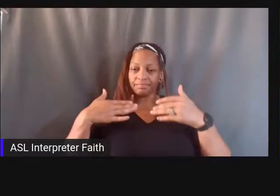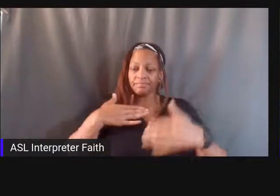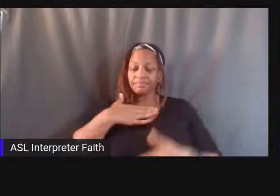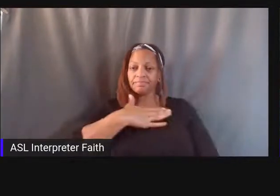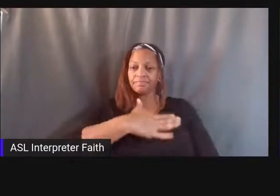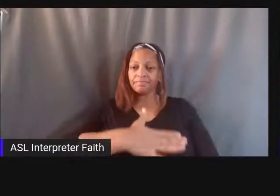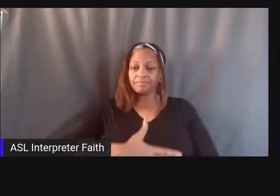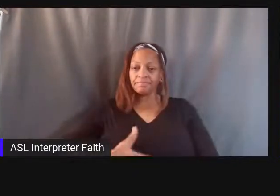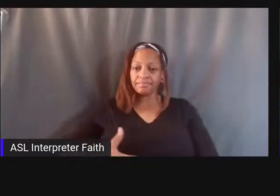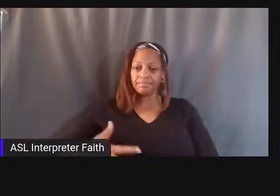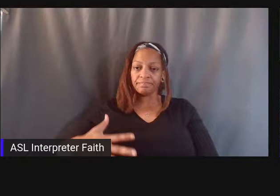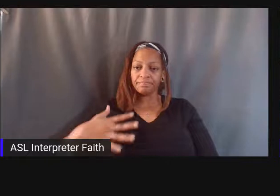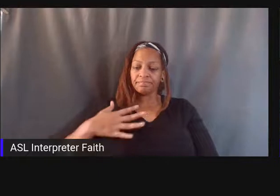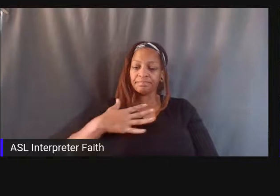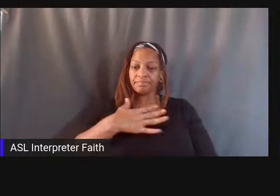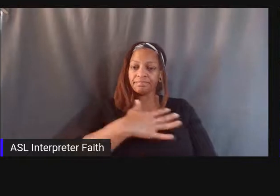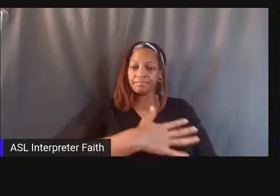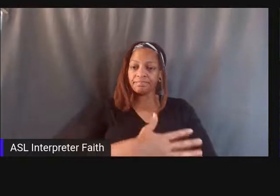plexus.